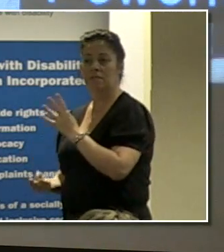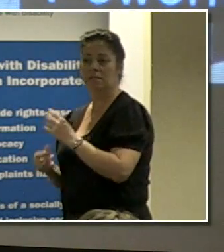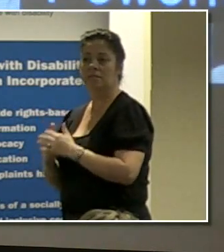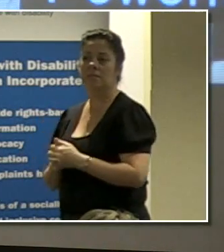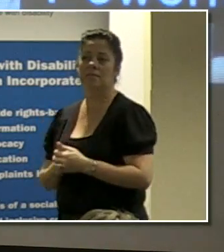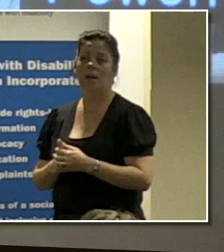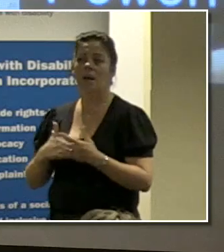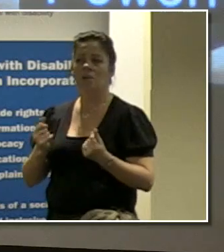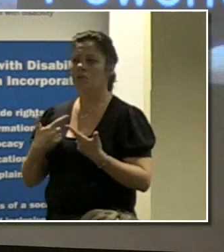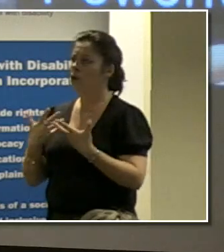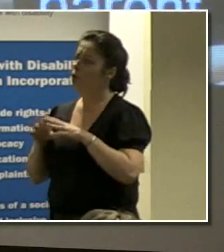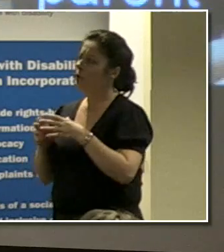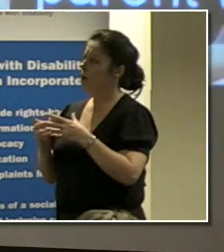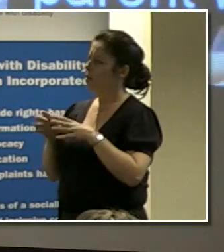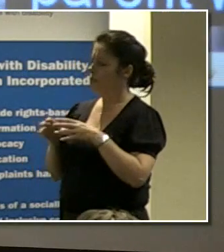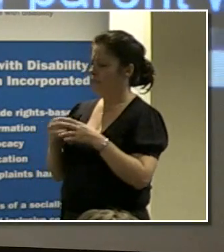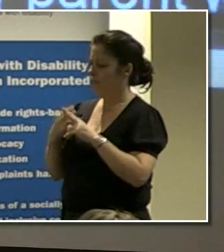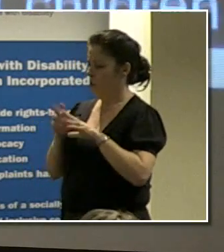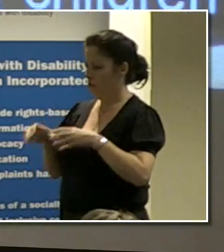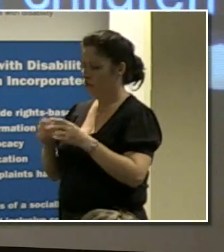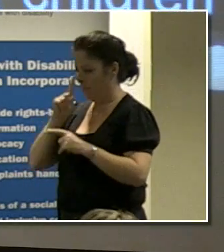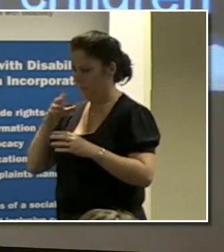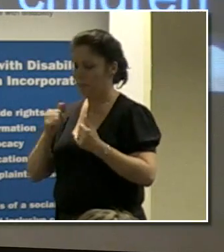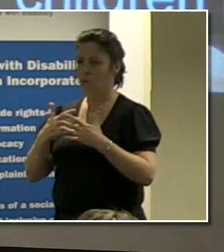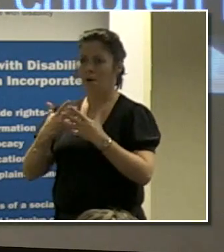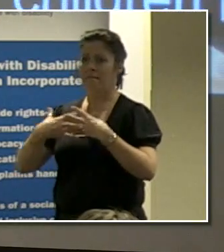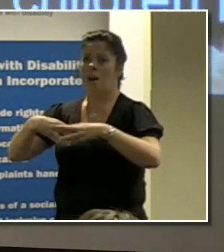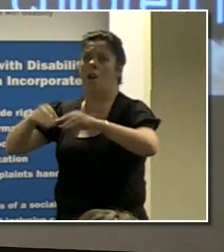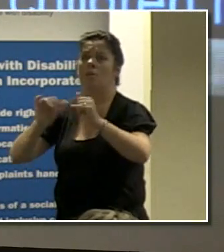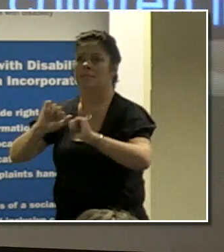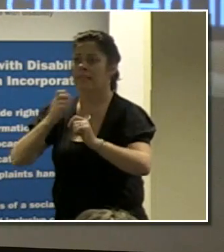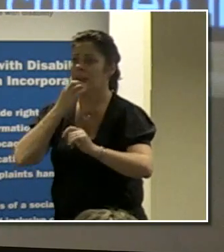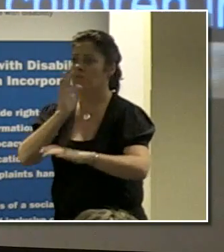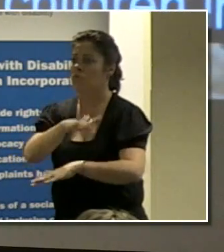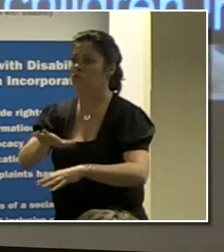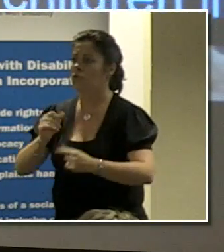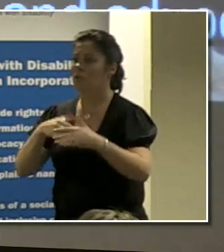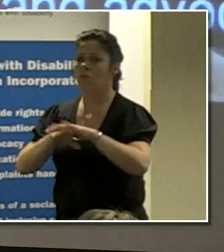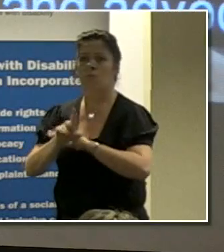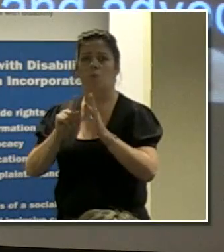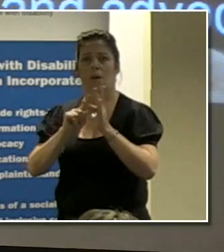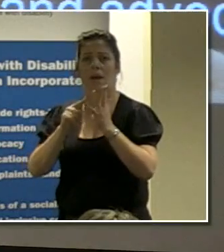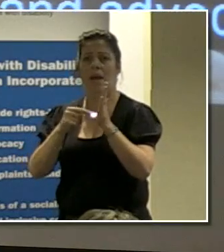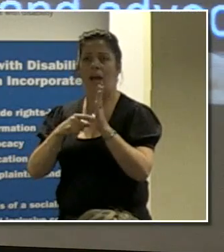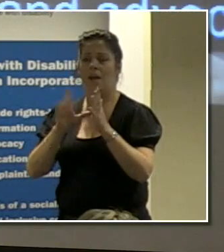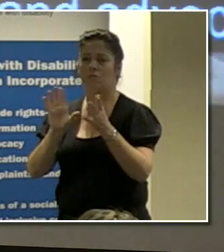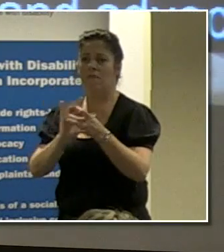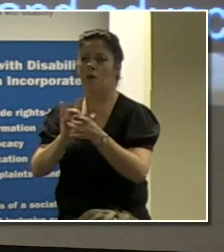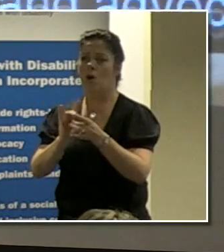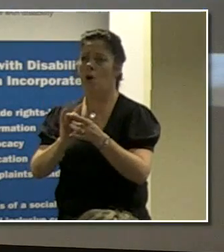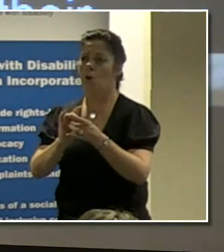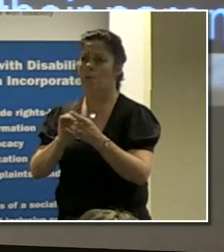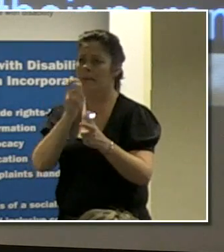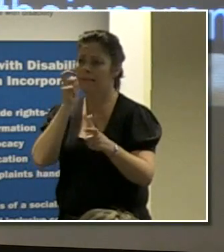care and advocating to re-establish their parental